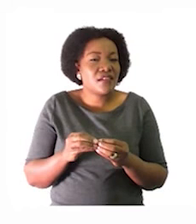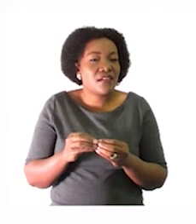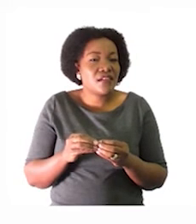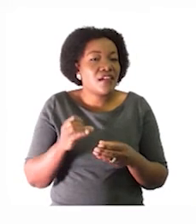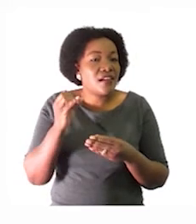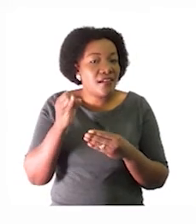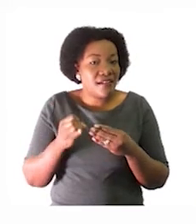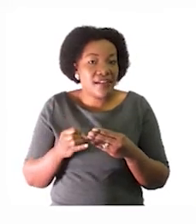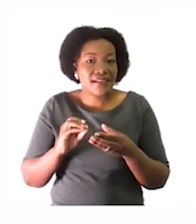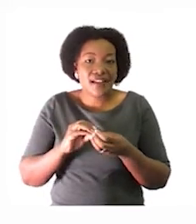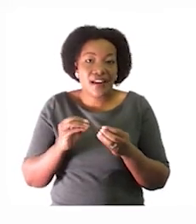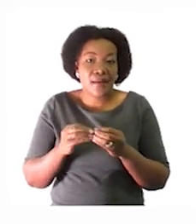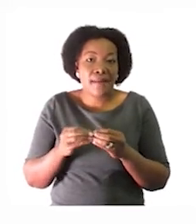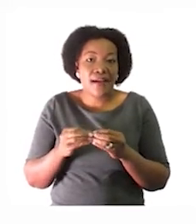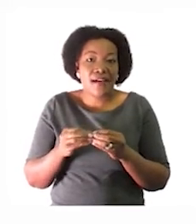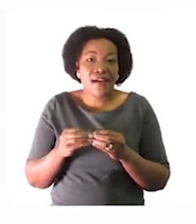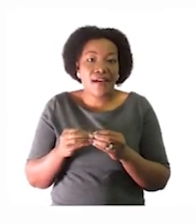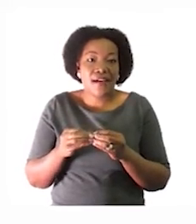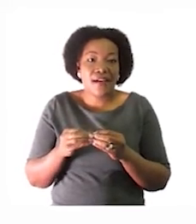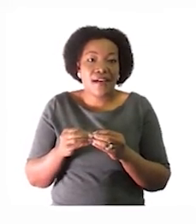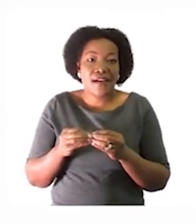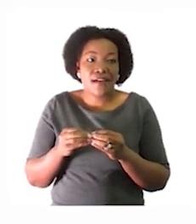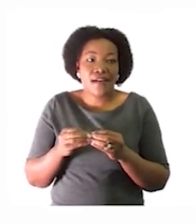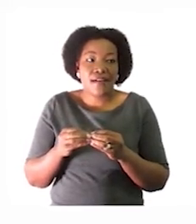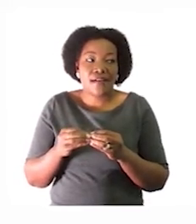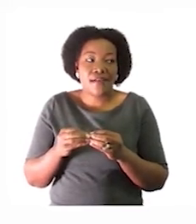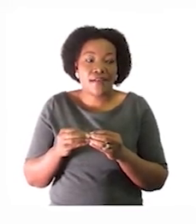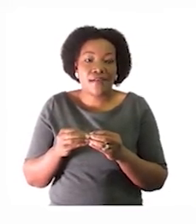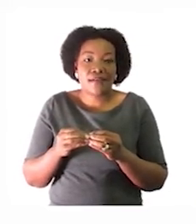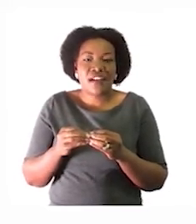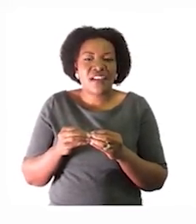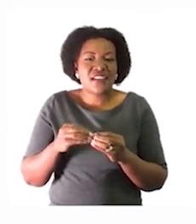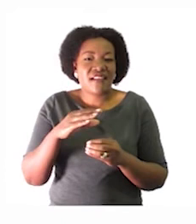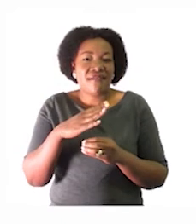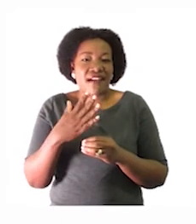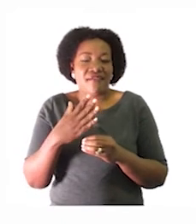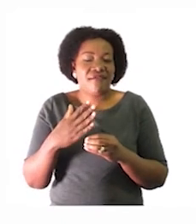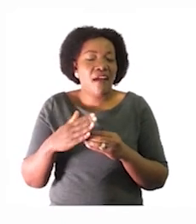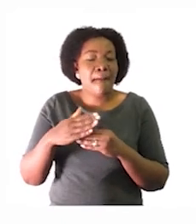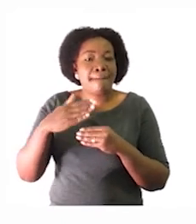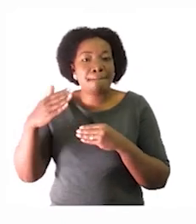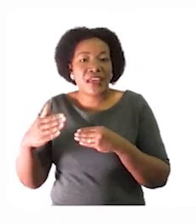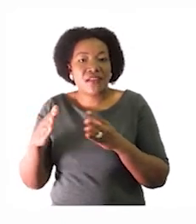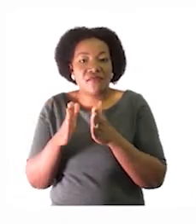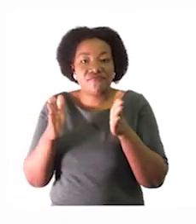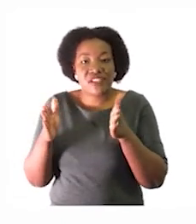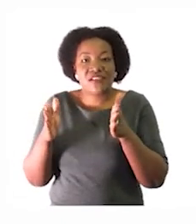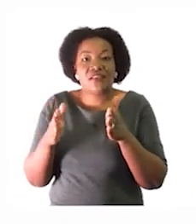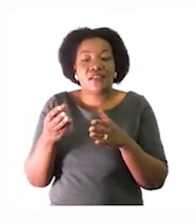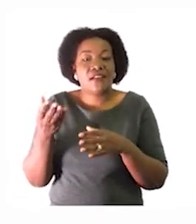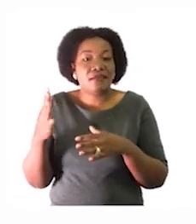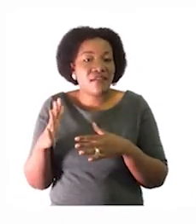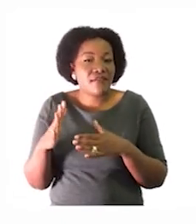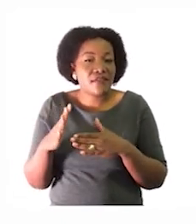is a 6. Is 6 bigger or smaller than the 5? It is bigger or greater rather. So